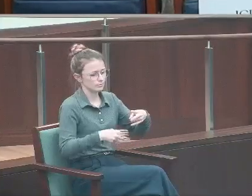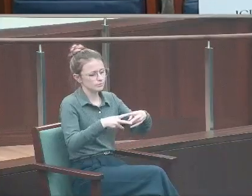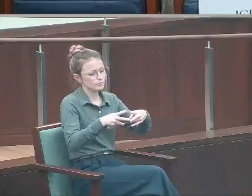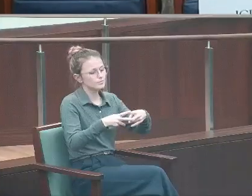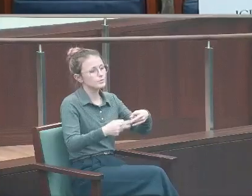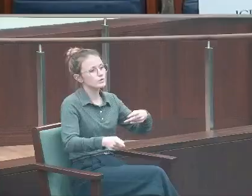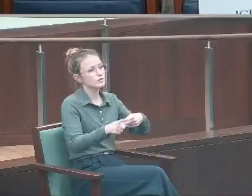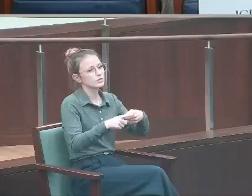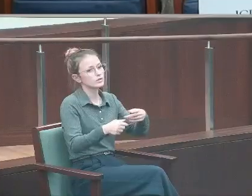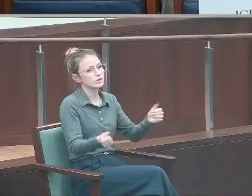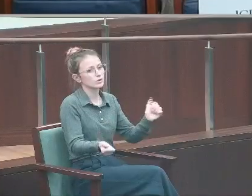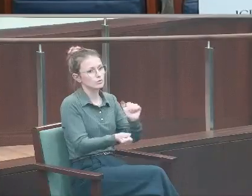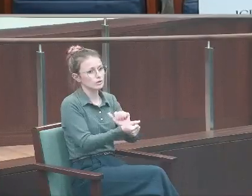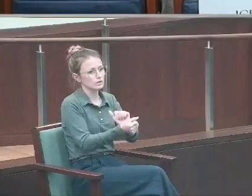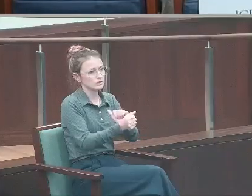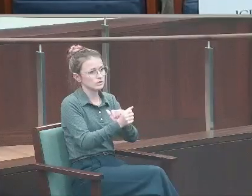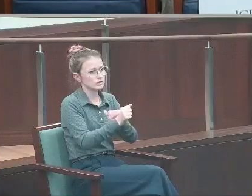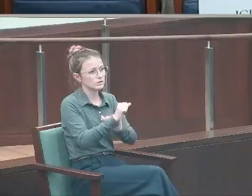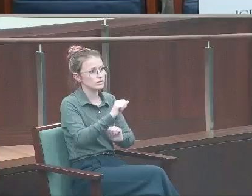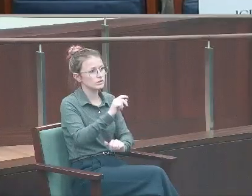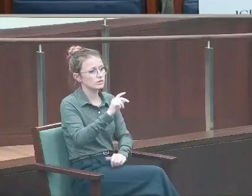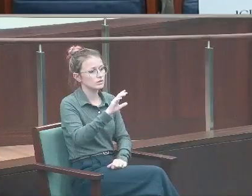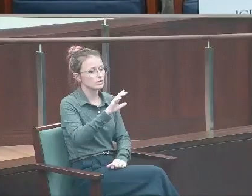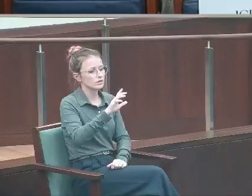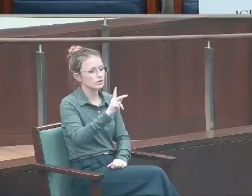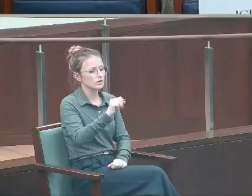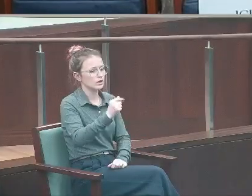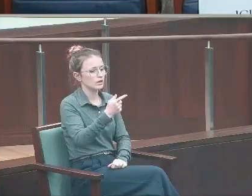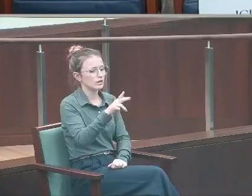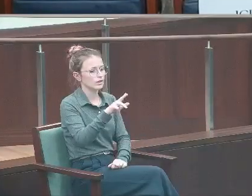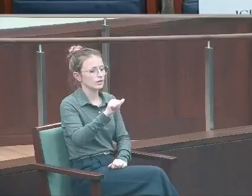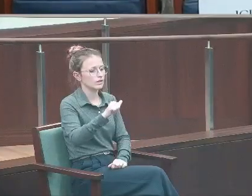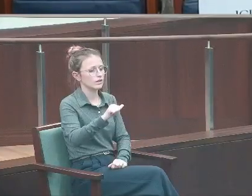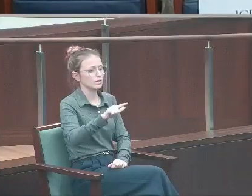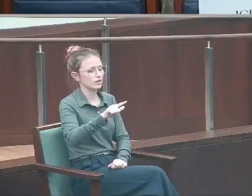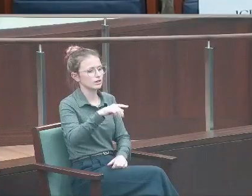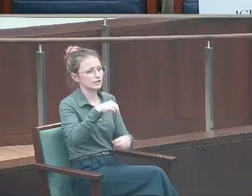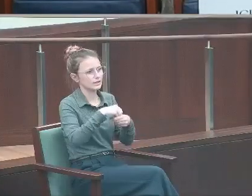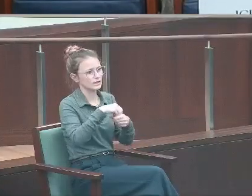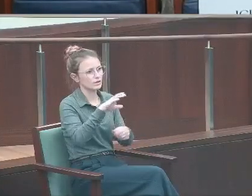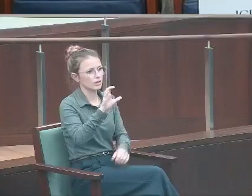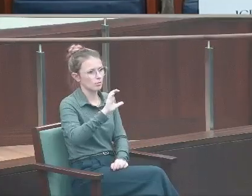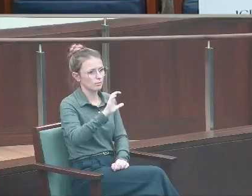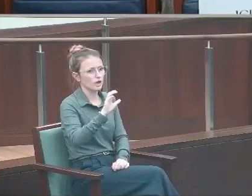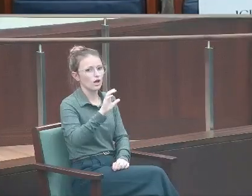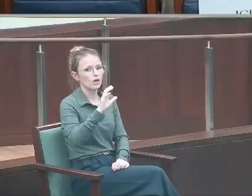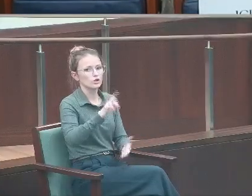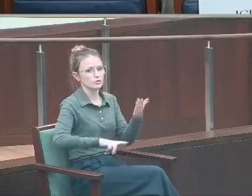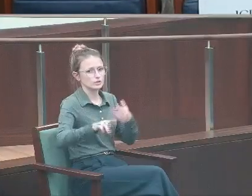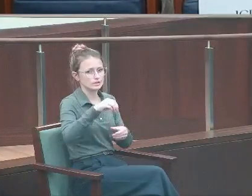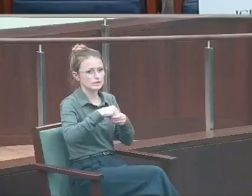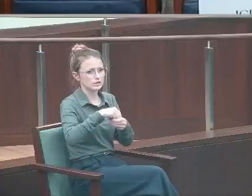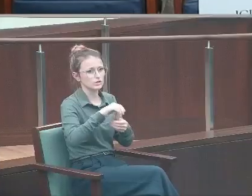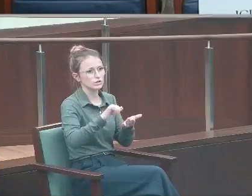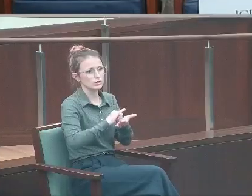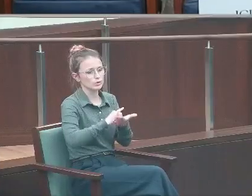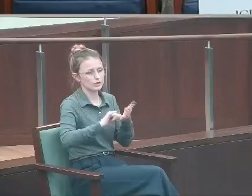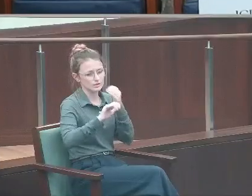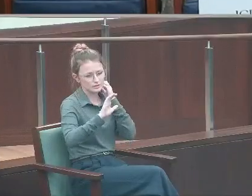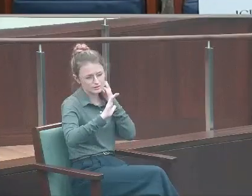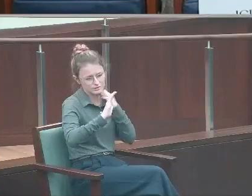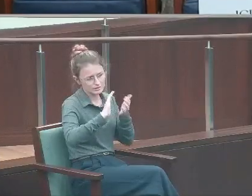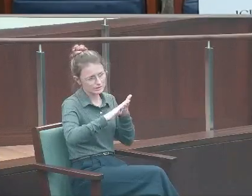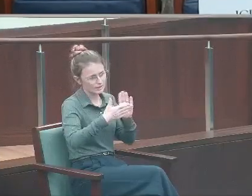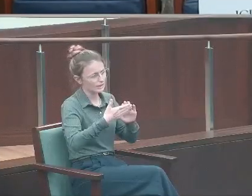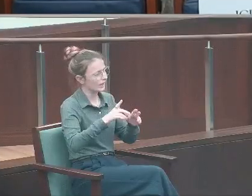of Mahmoud Khalil in Columbia University in New York City, and the attack on Harvard University, both of which made us